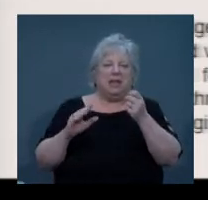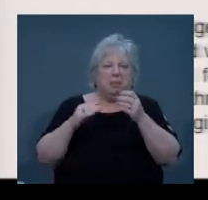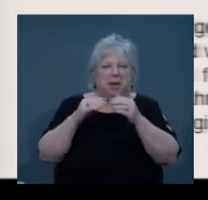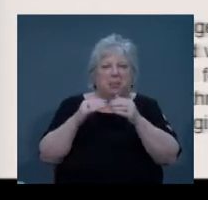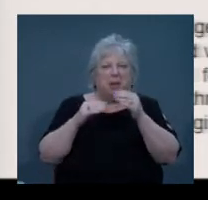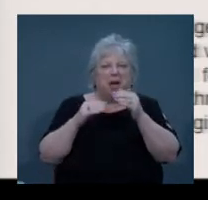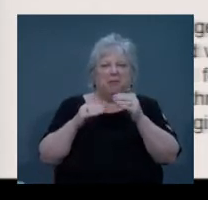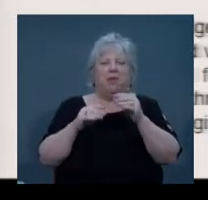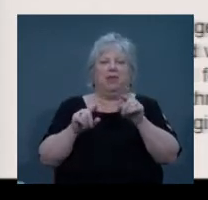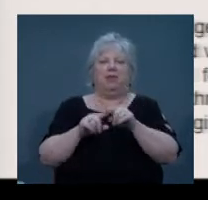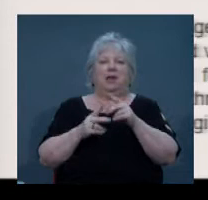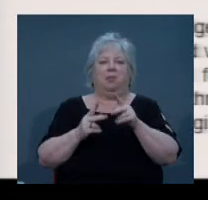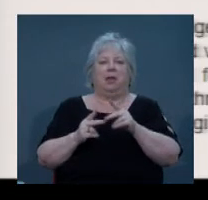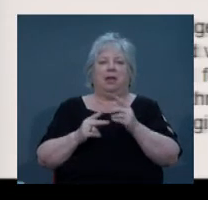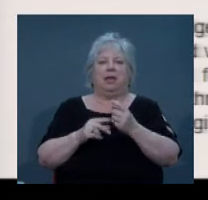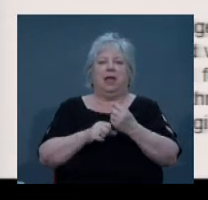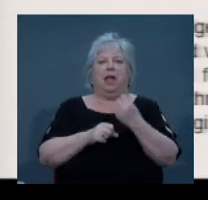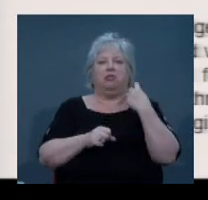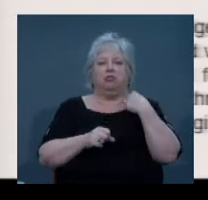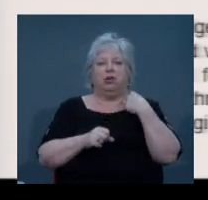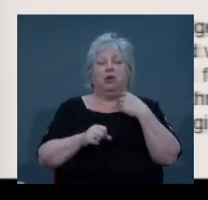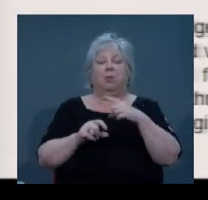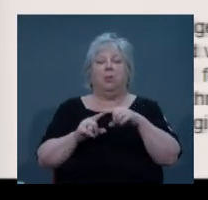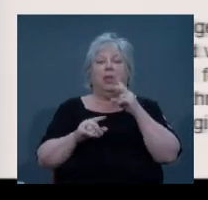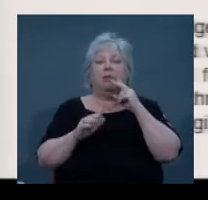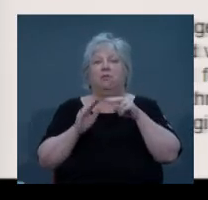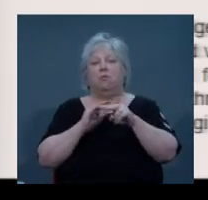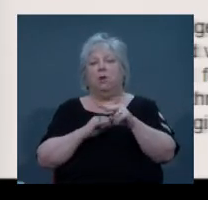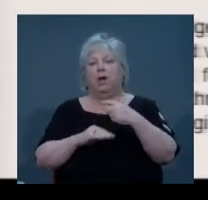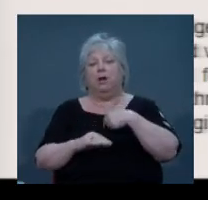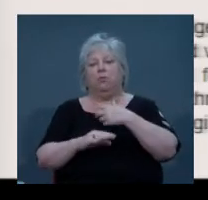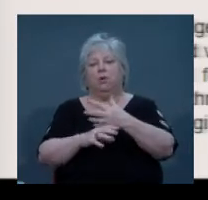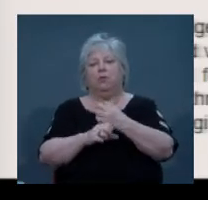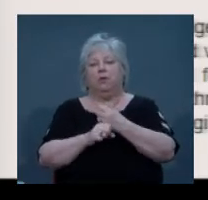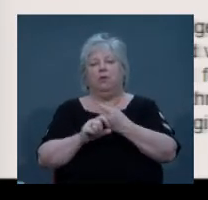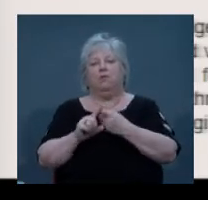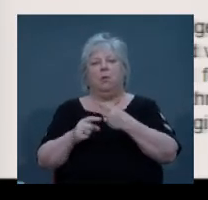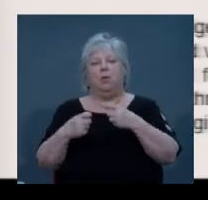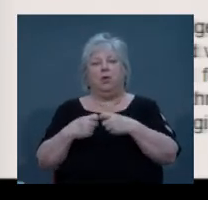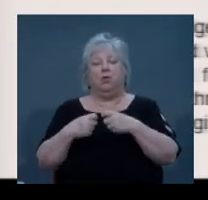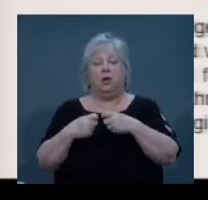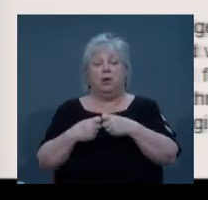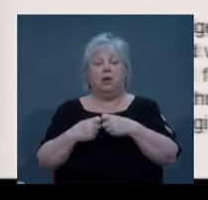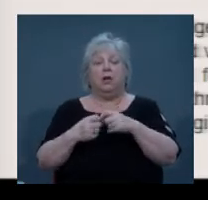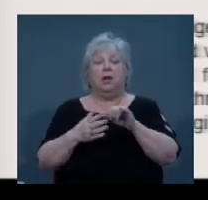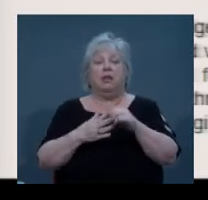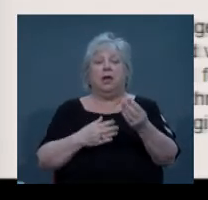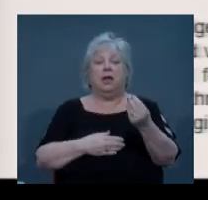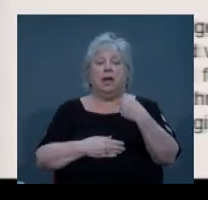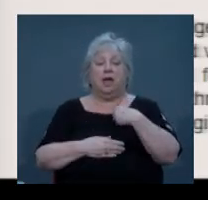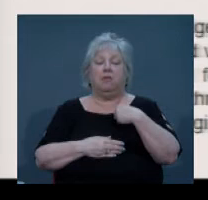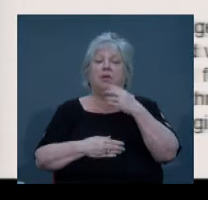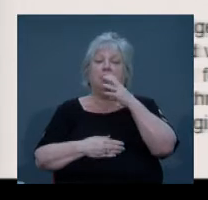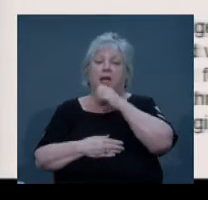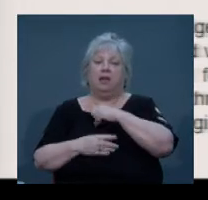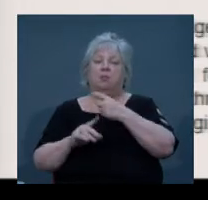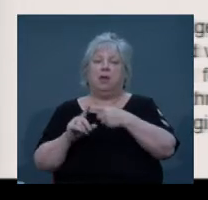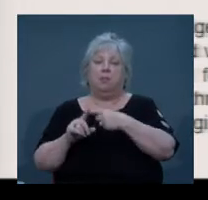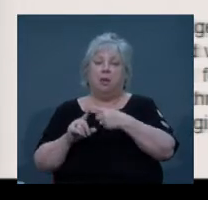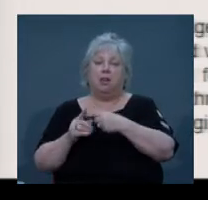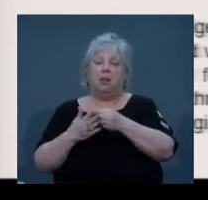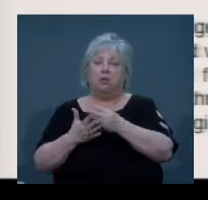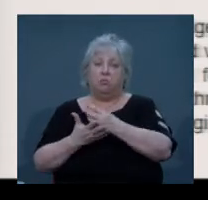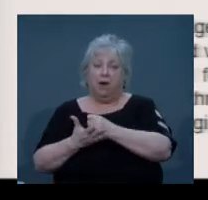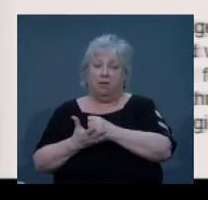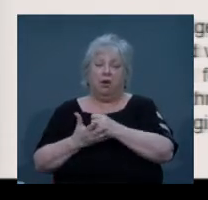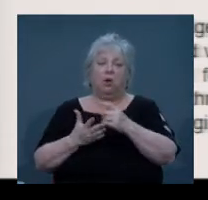where we were last year, the forecast we received from the utility, which gave us the estimated monthly